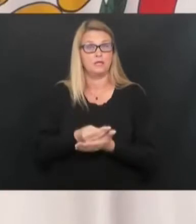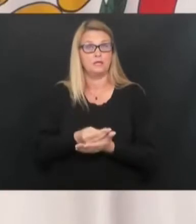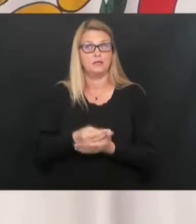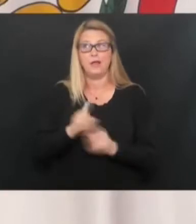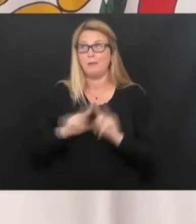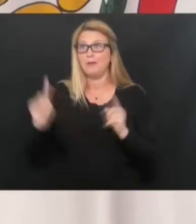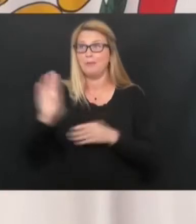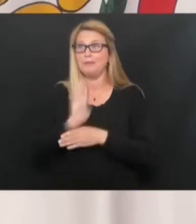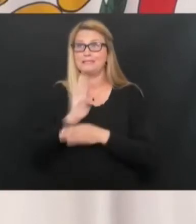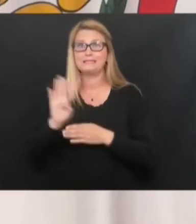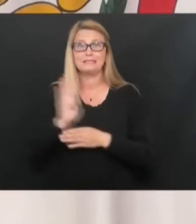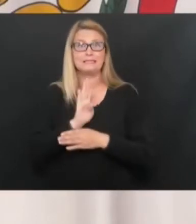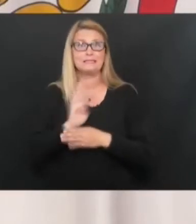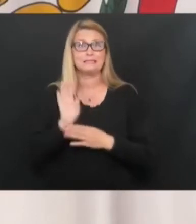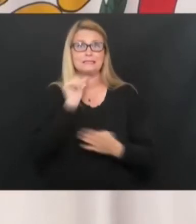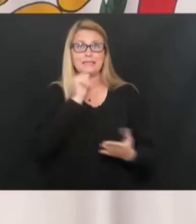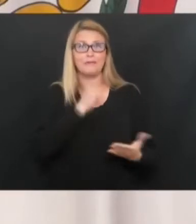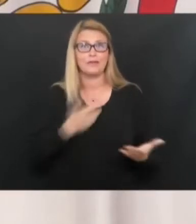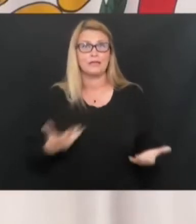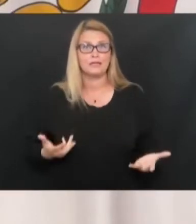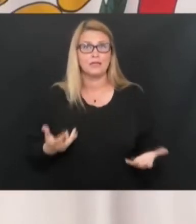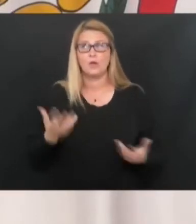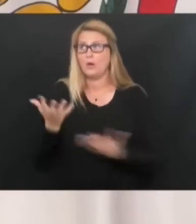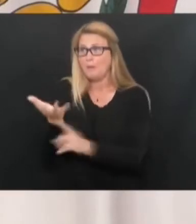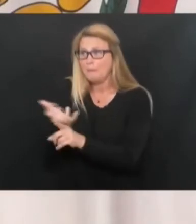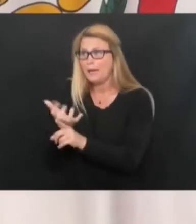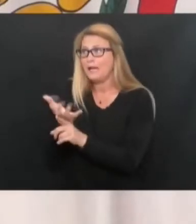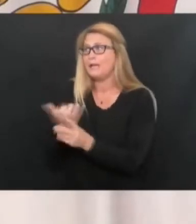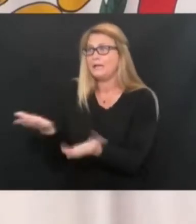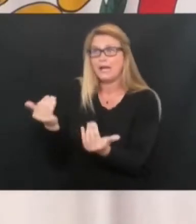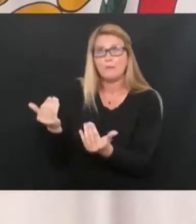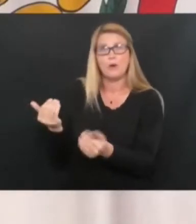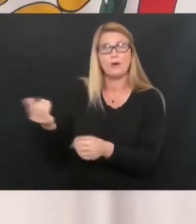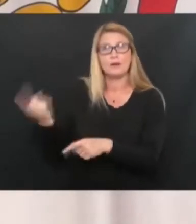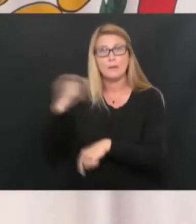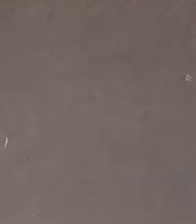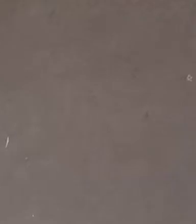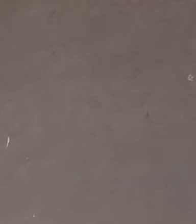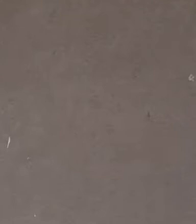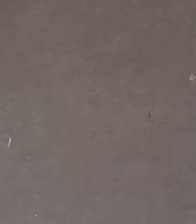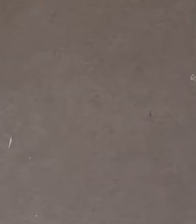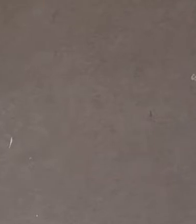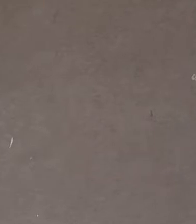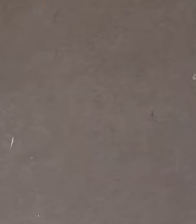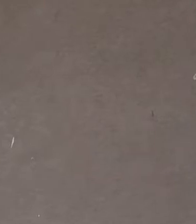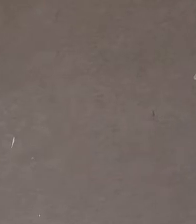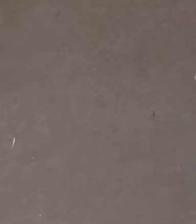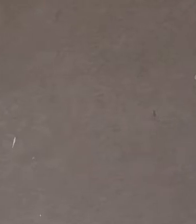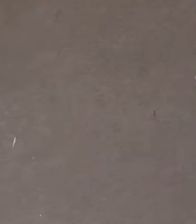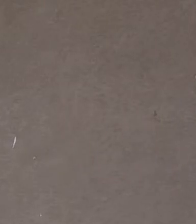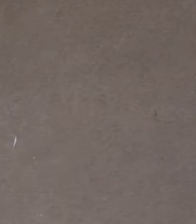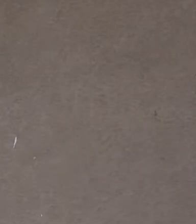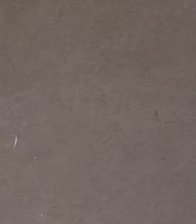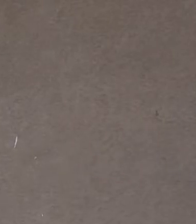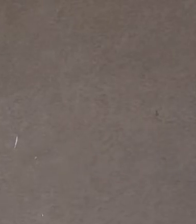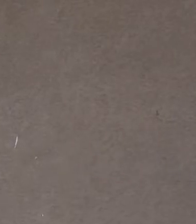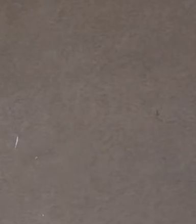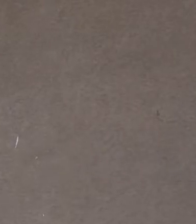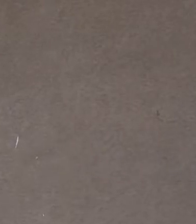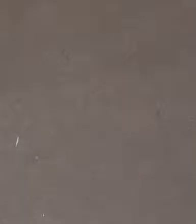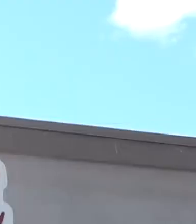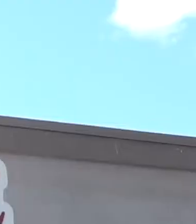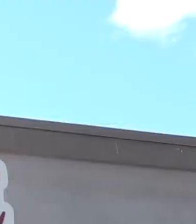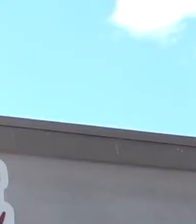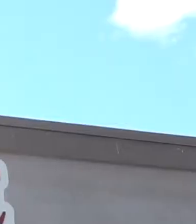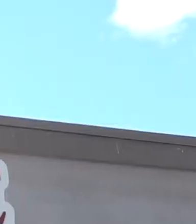suffering. Our businesses are pleading with our people. We got to have you back to work. But supporters of continuing those benefits say people